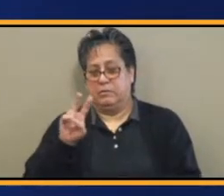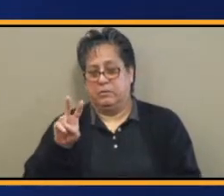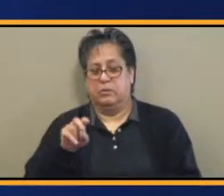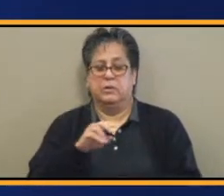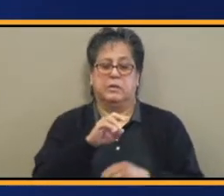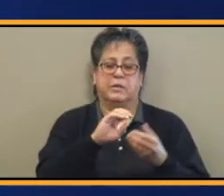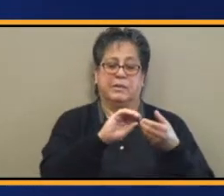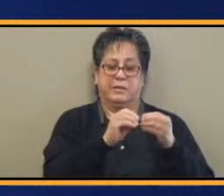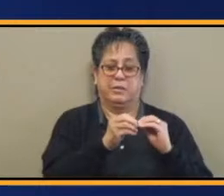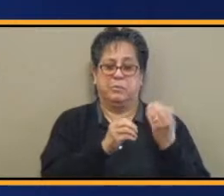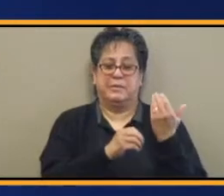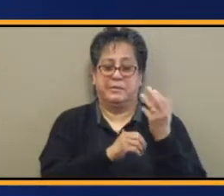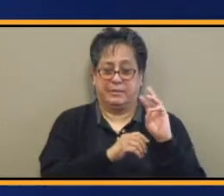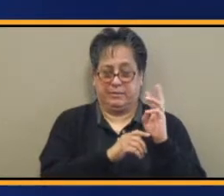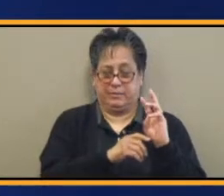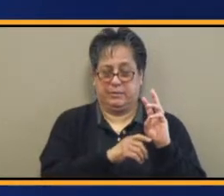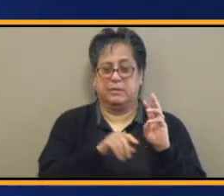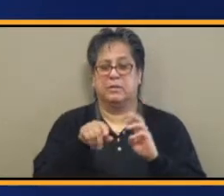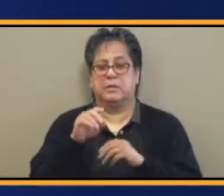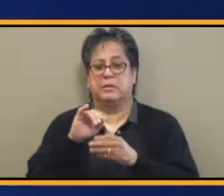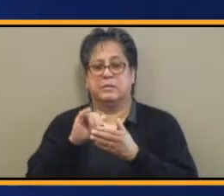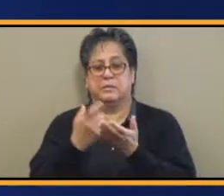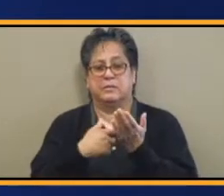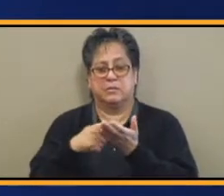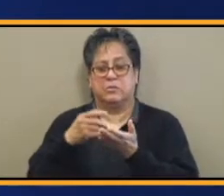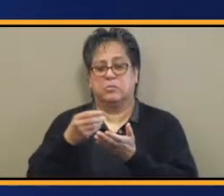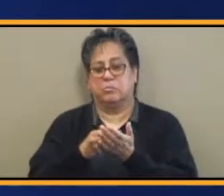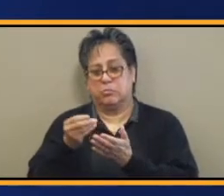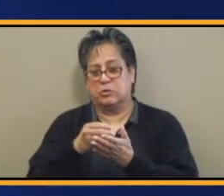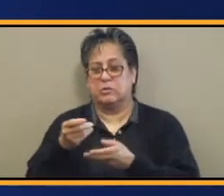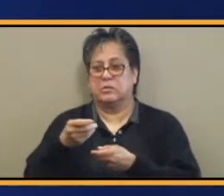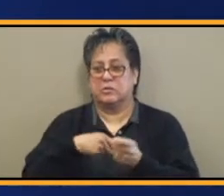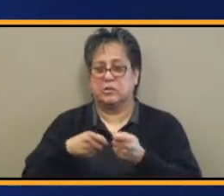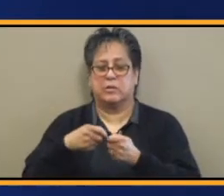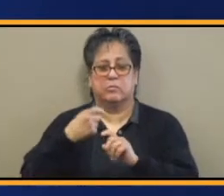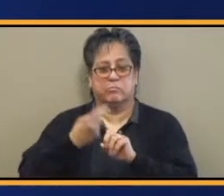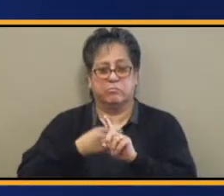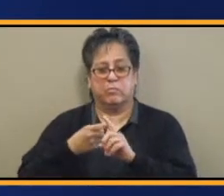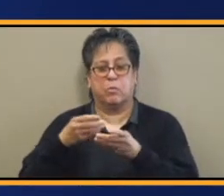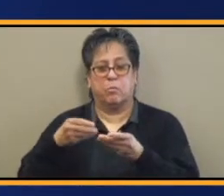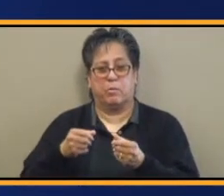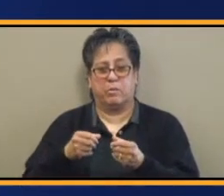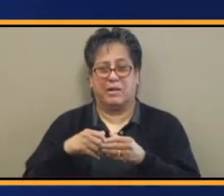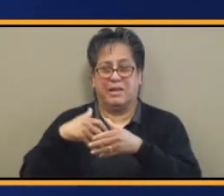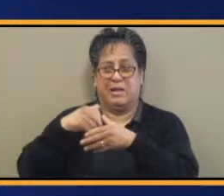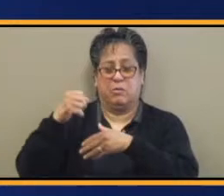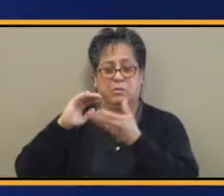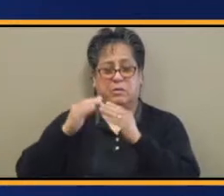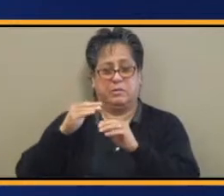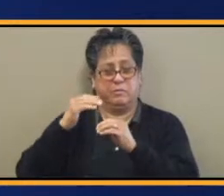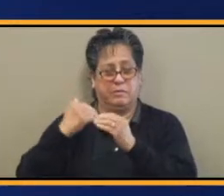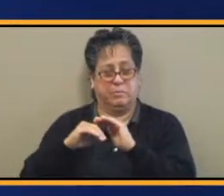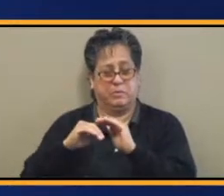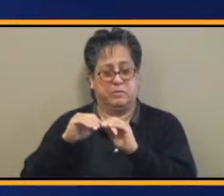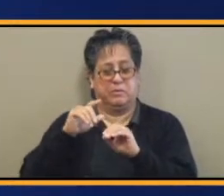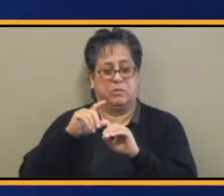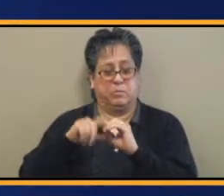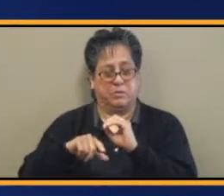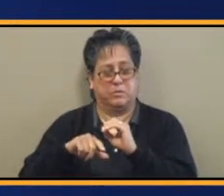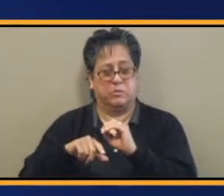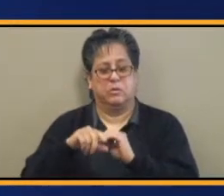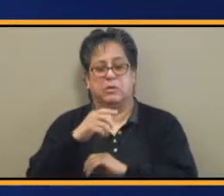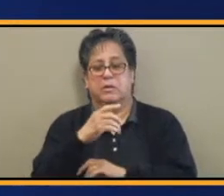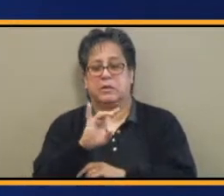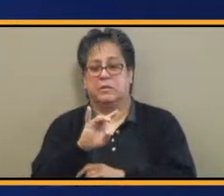551.072. Executive session item 16, discussion regarding the purchase, exchange, lease, or value of real property located outside the city limits of the City of El Paso, HQ